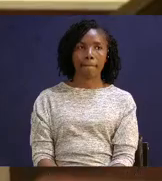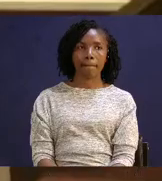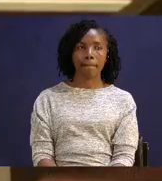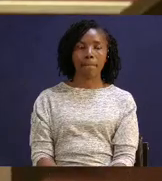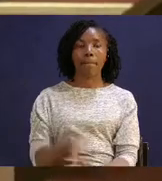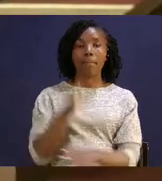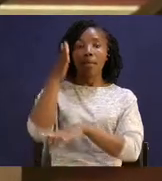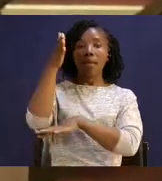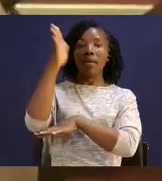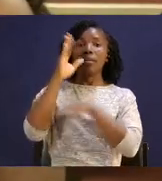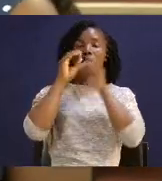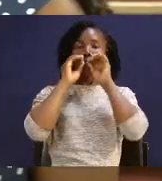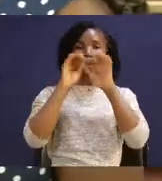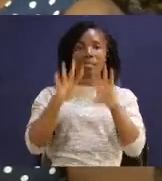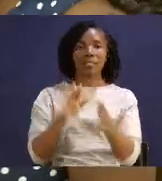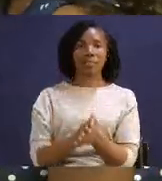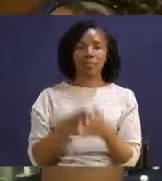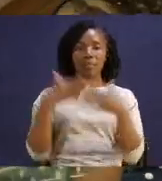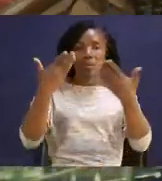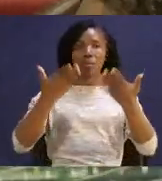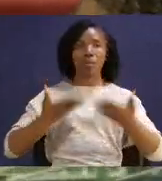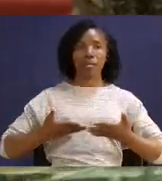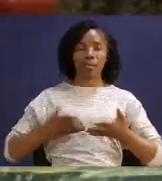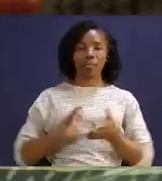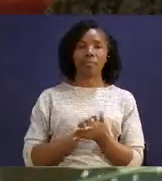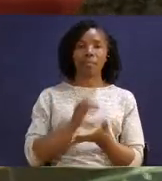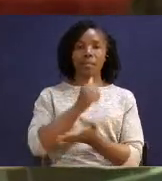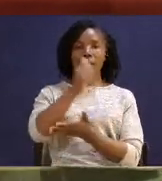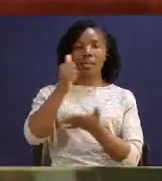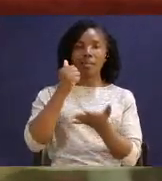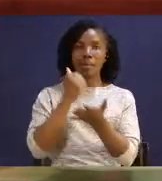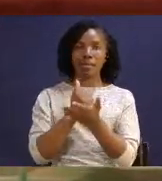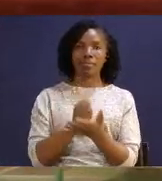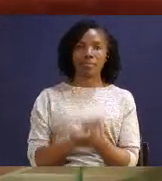God bless you. Karibu. Amen.